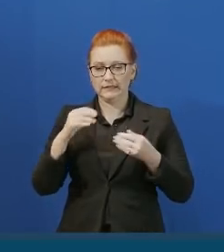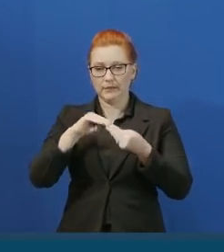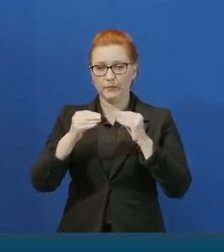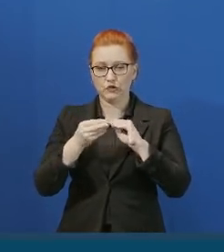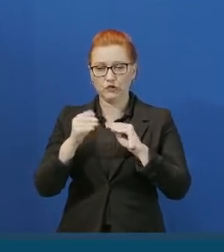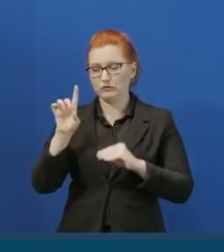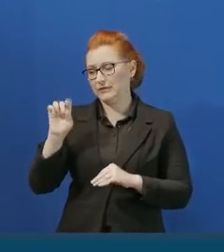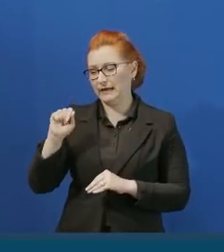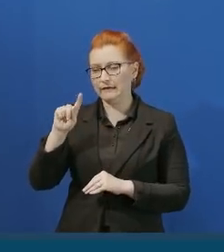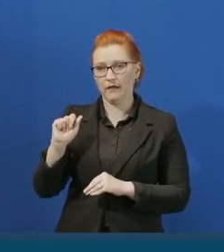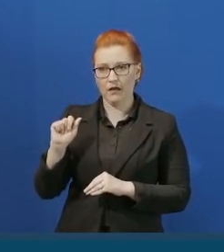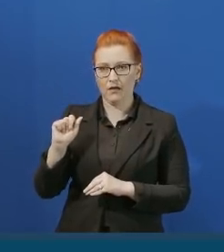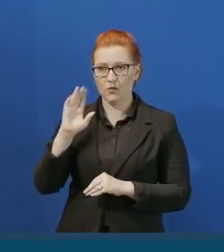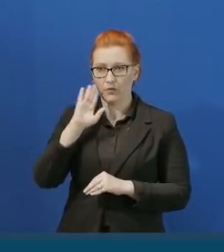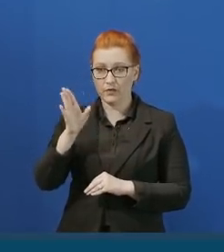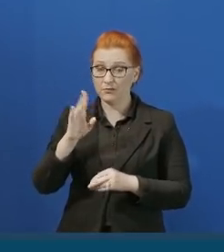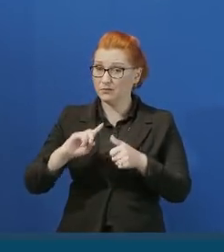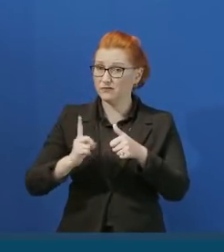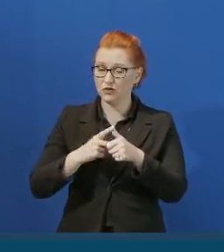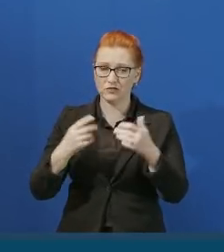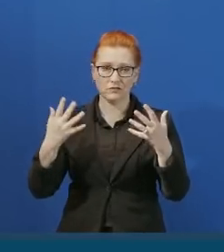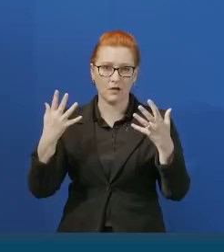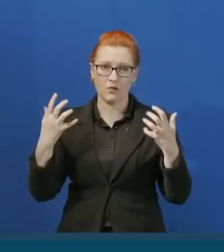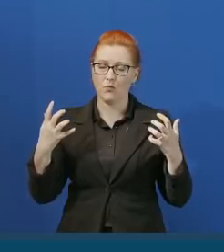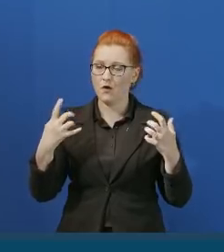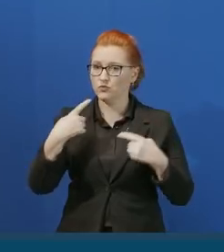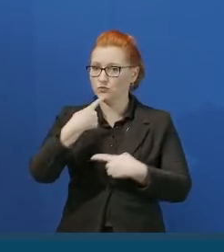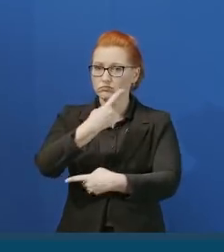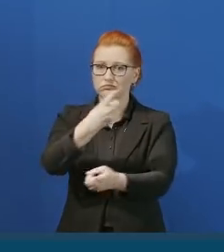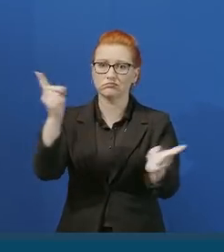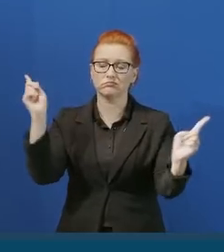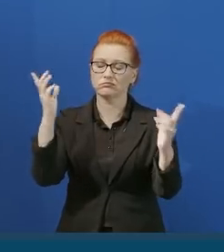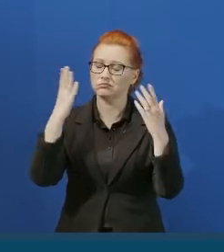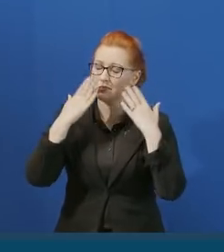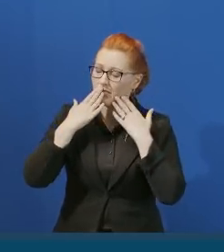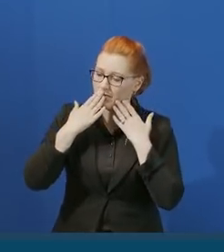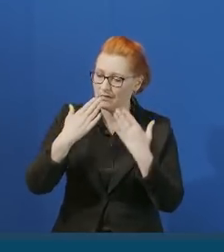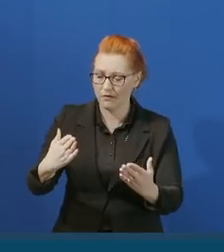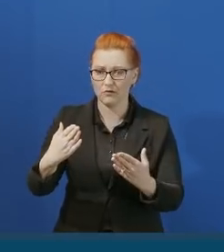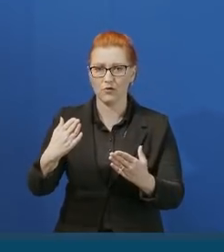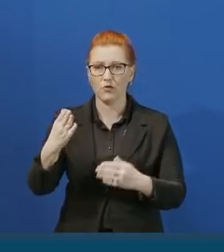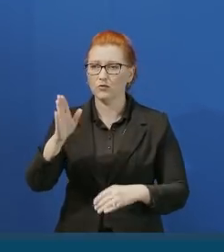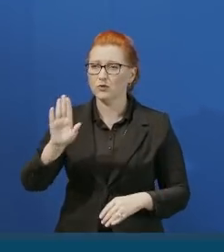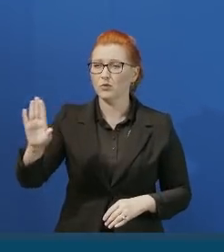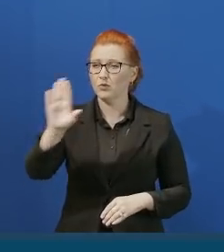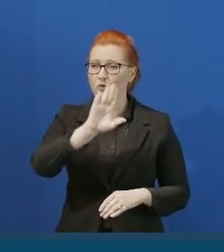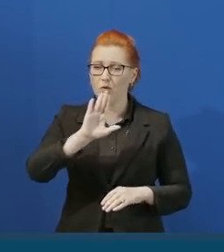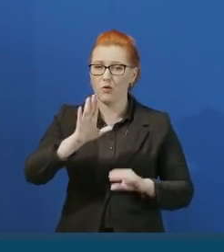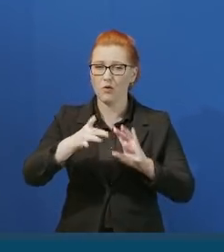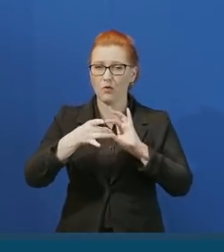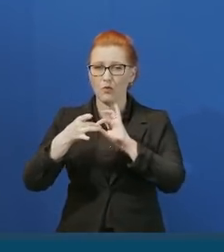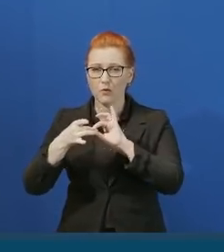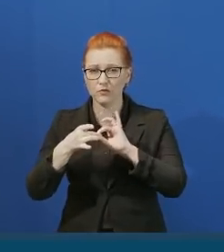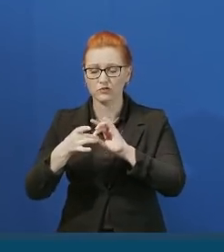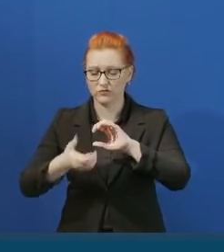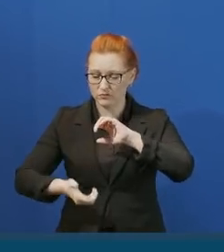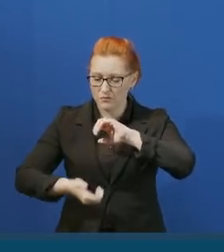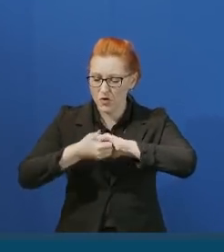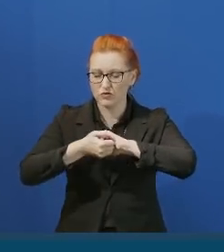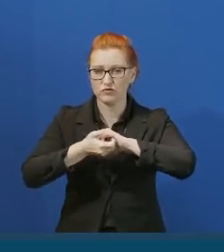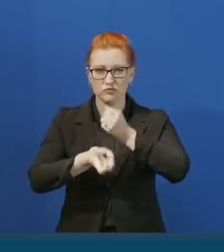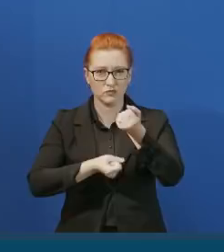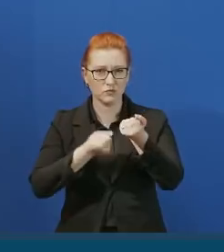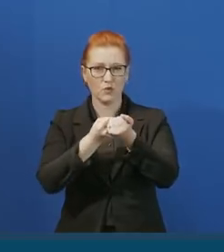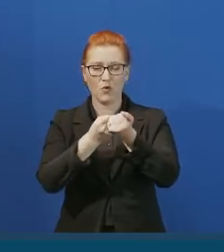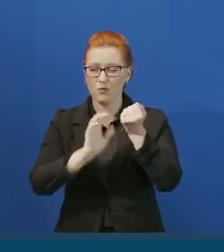gratitude and appreciation for the cooperation, partnership, and support of the people of